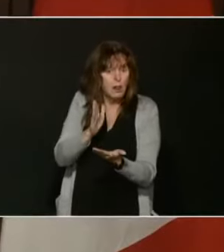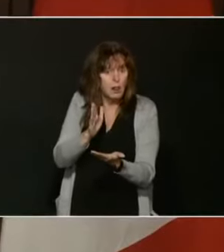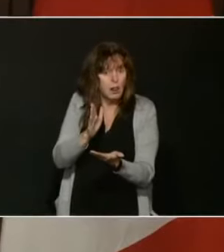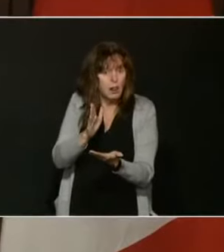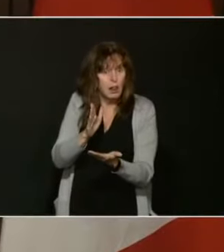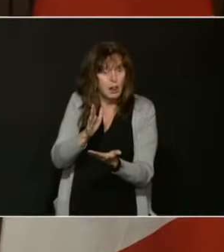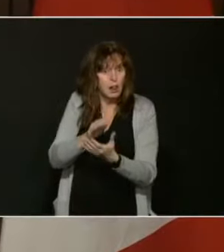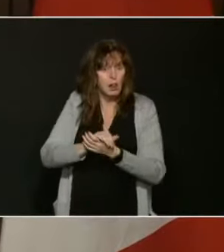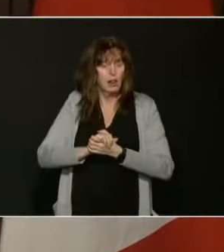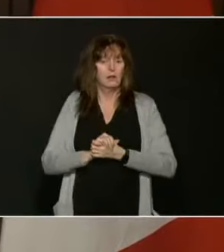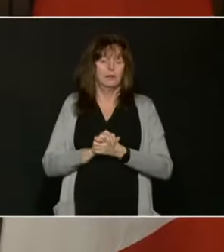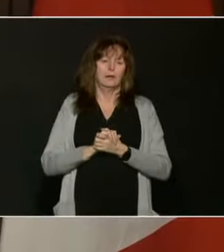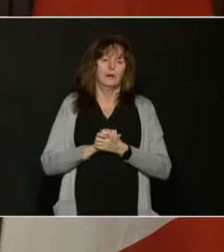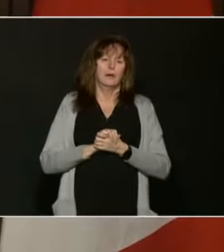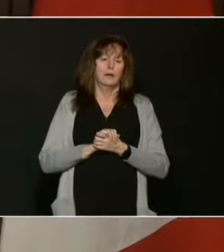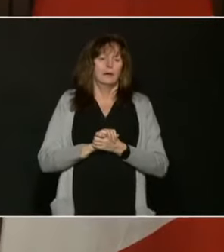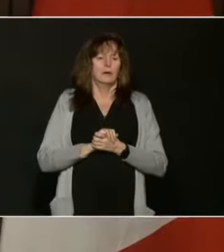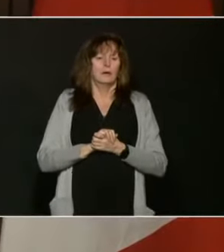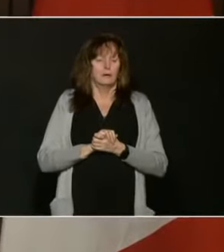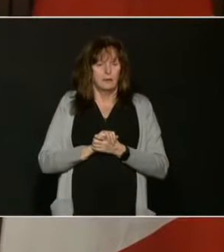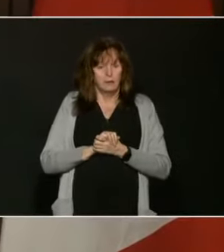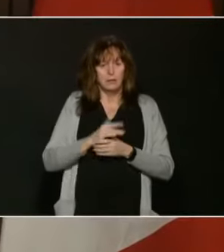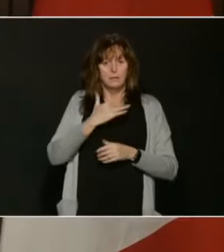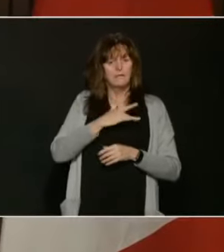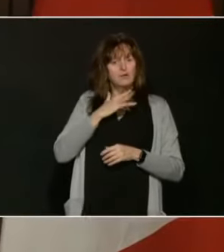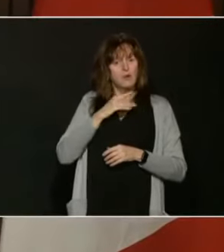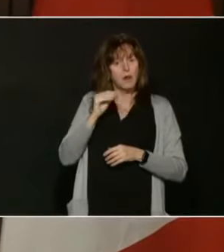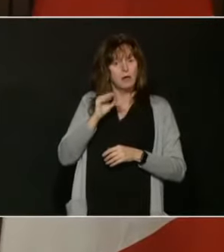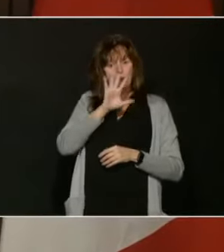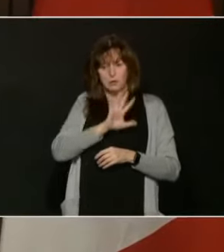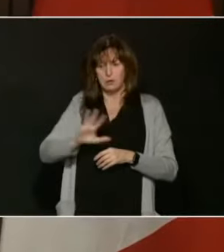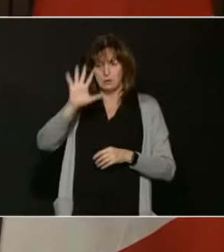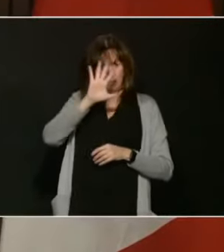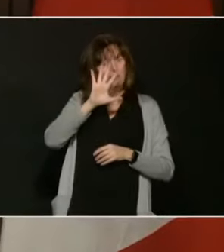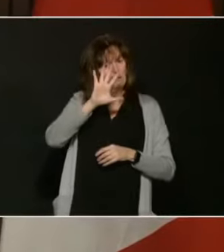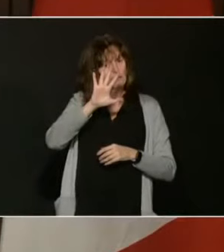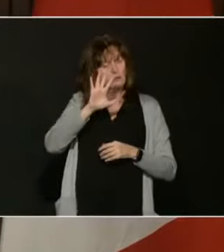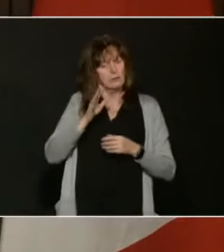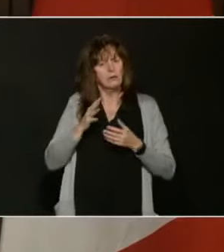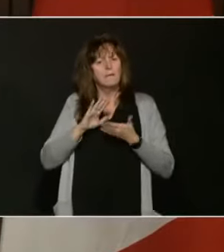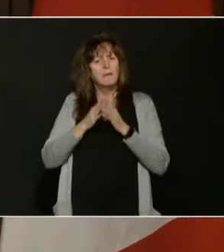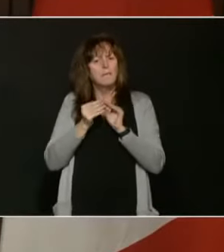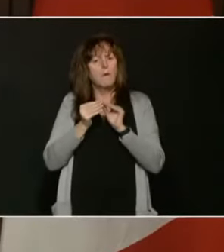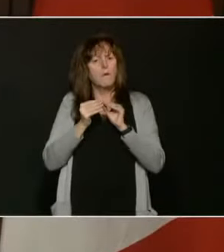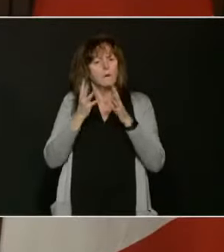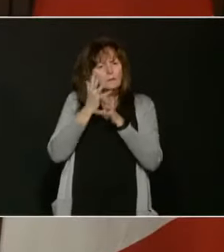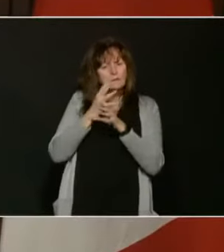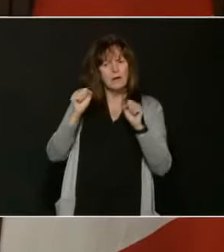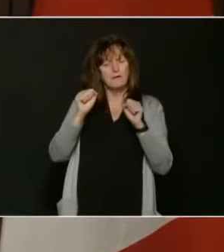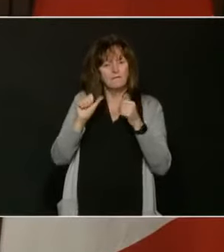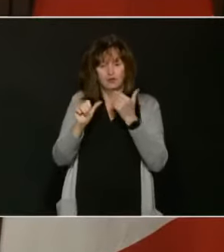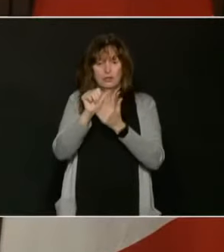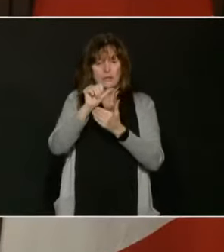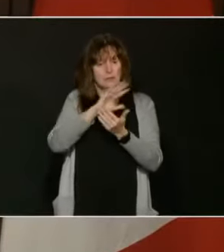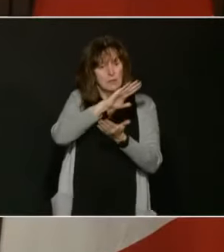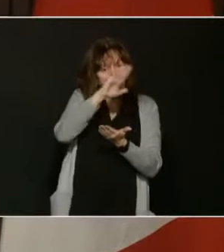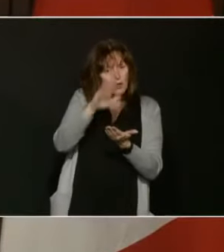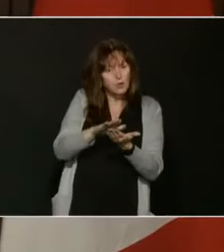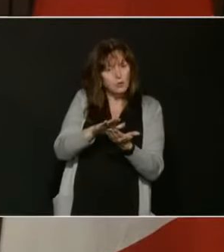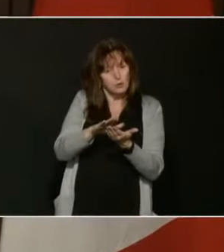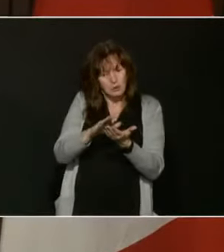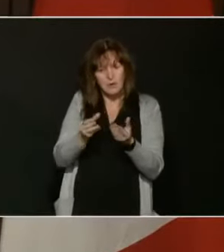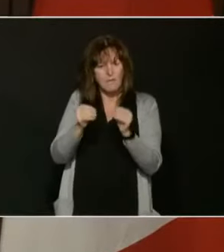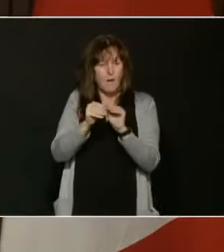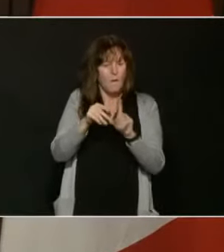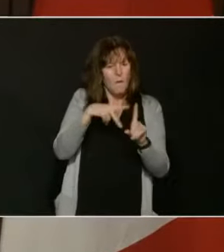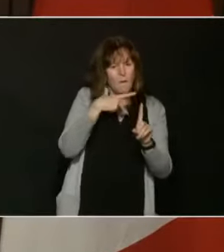towards a safer province. If we use the tools that we have to reduce risk as much as we can, as fast as we can, we will end up